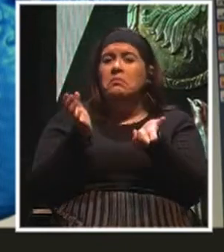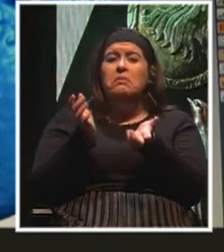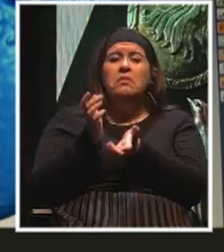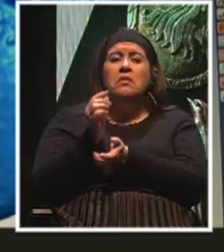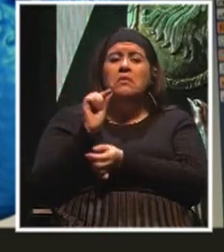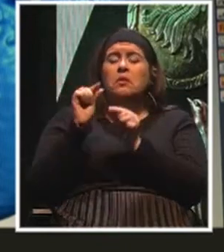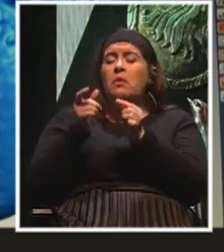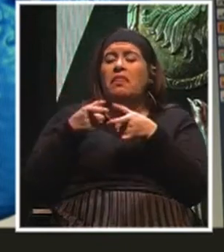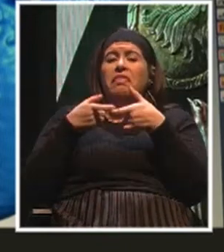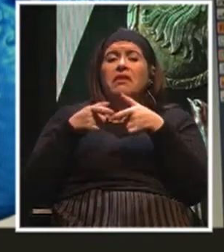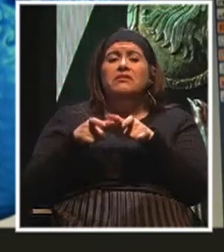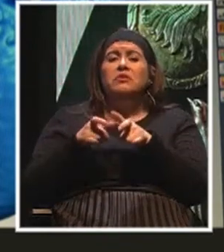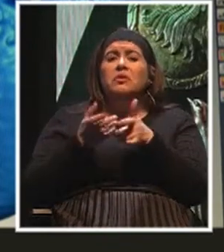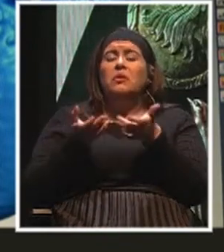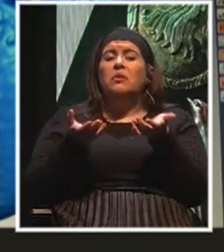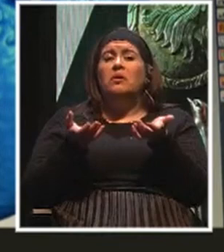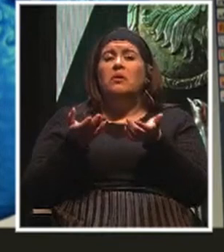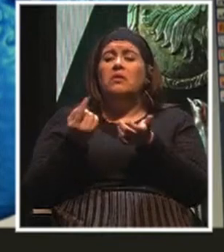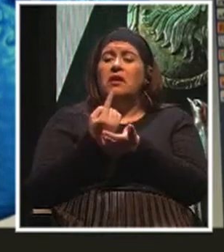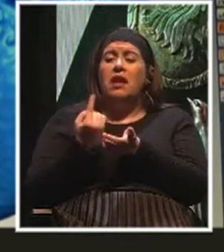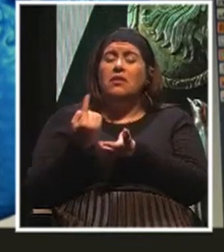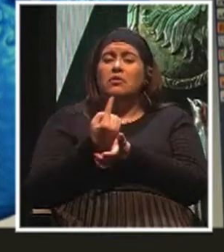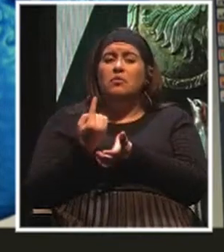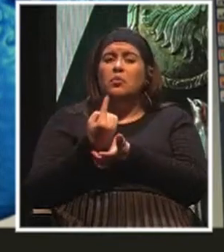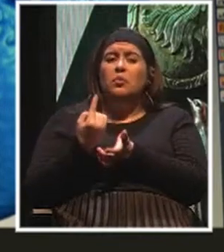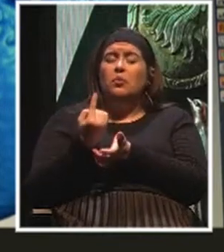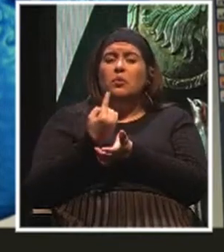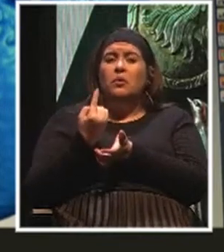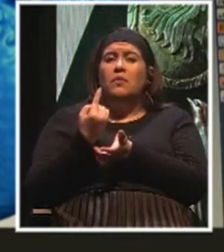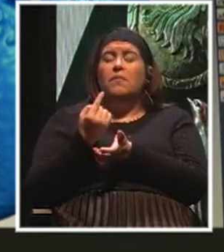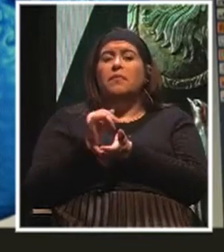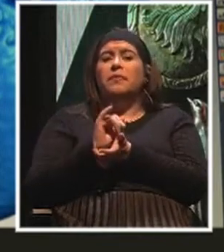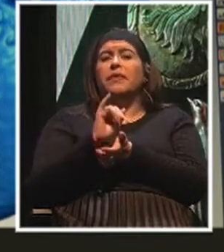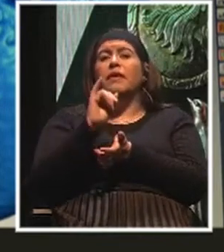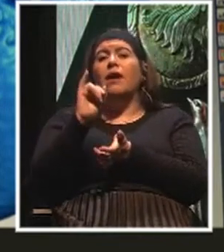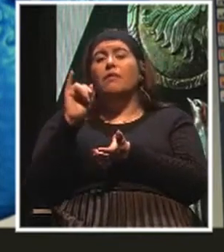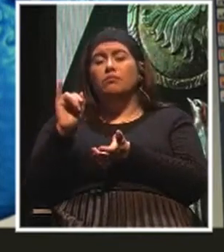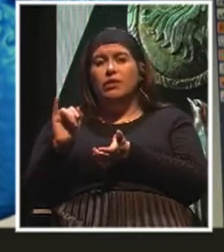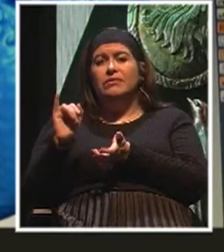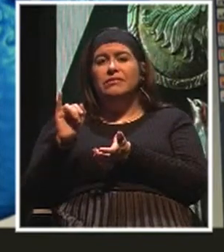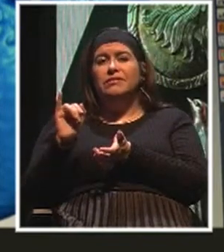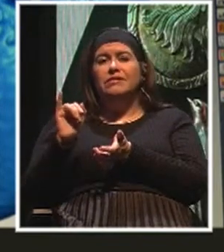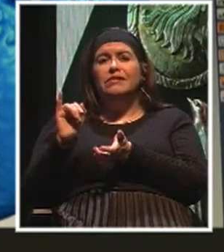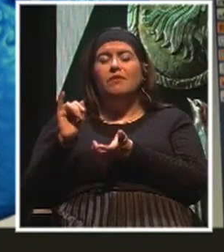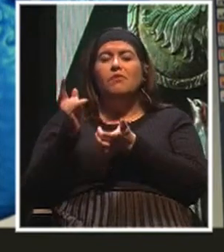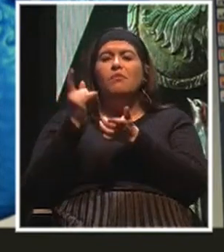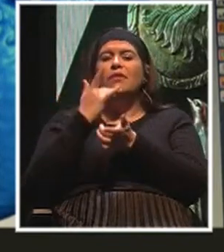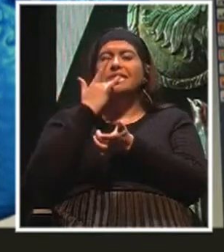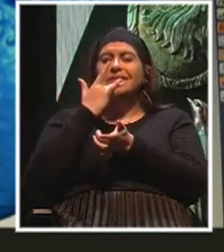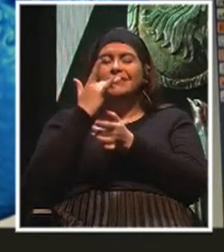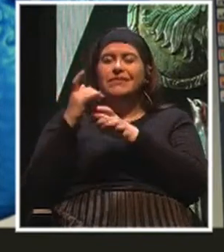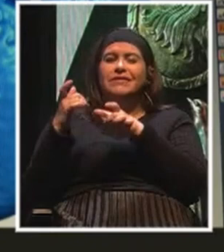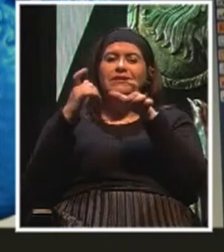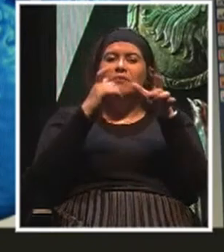with a rough digital model out of that. That later will be cleaned up,